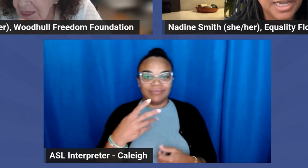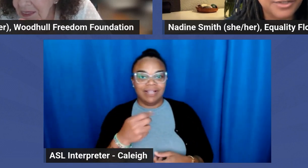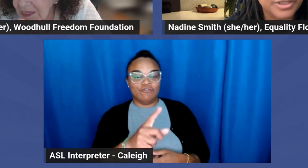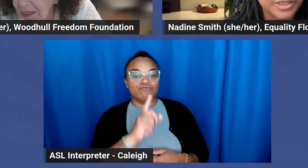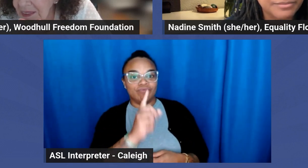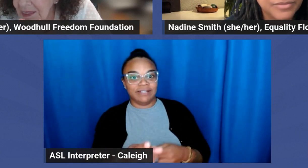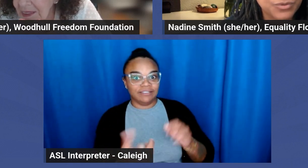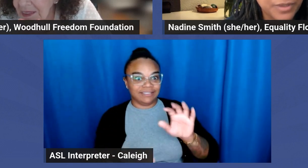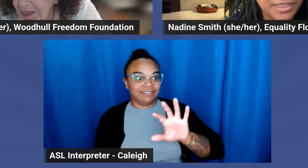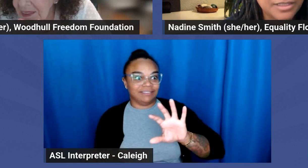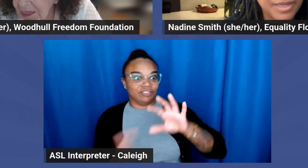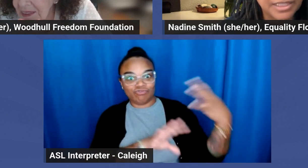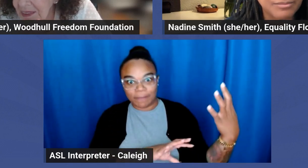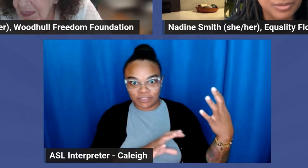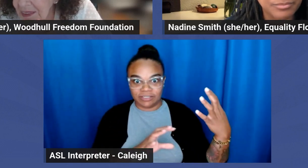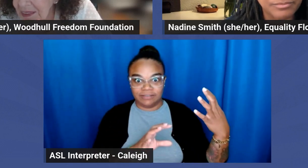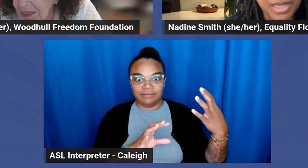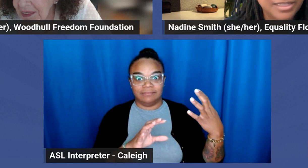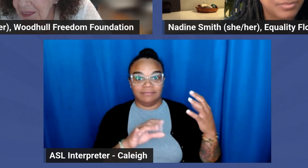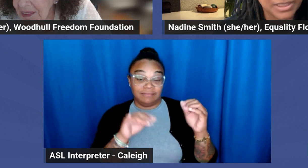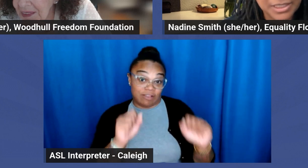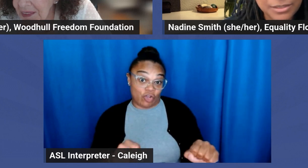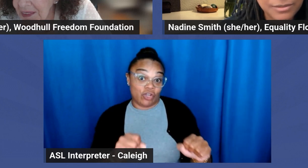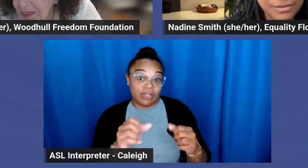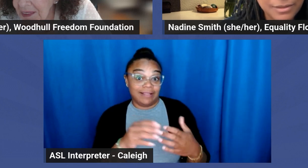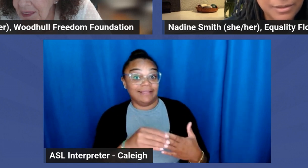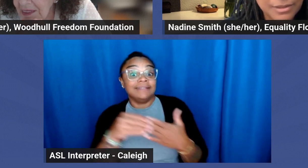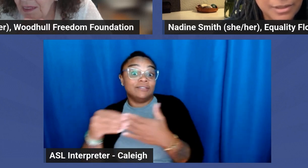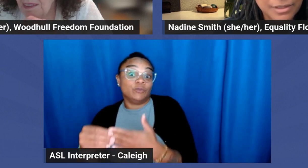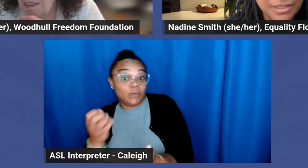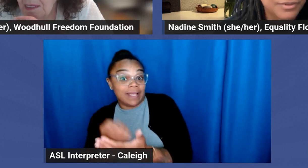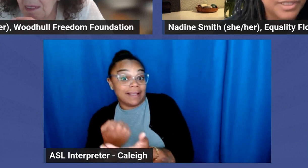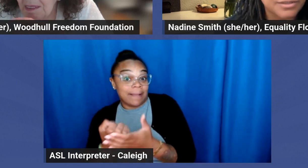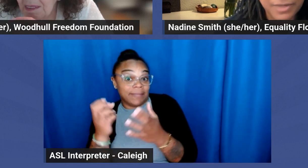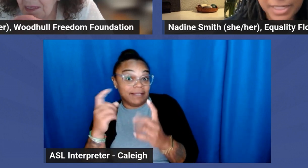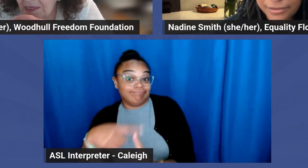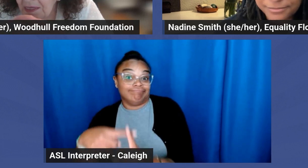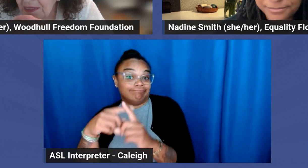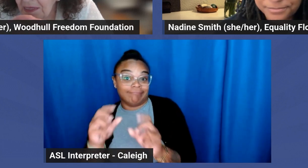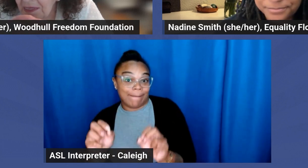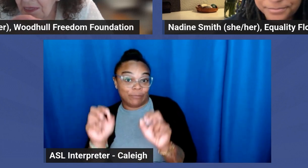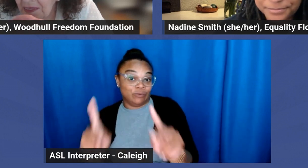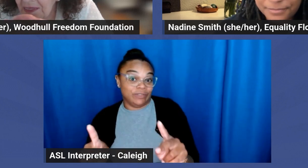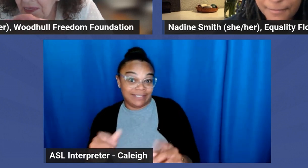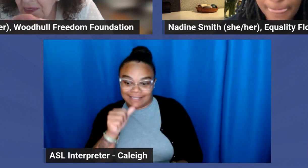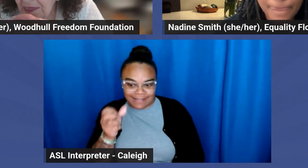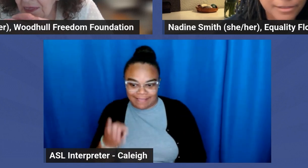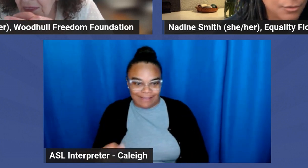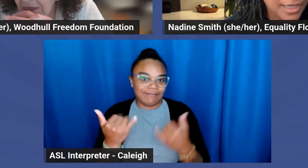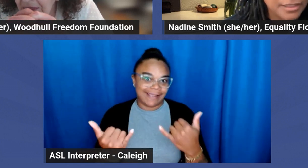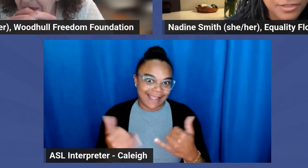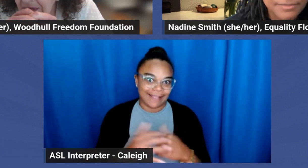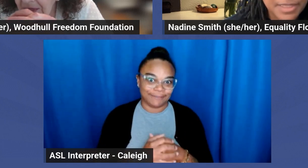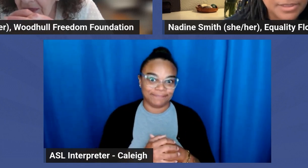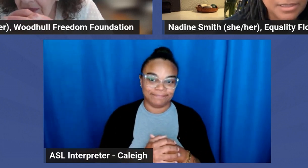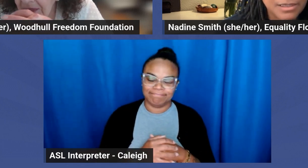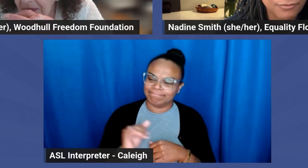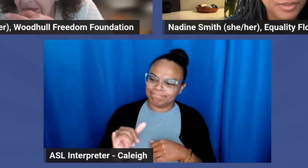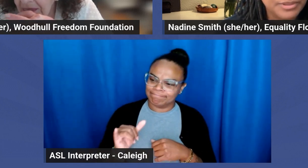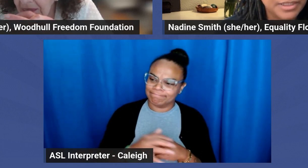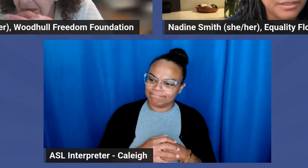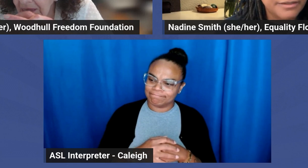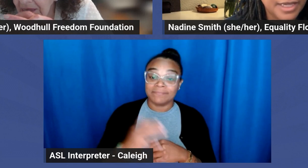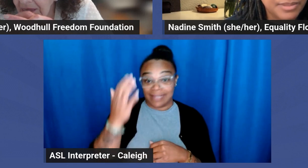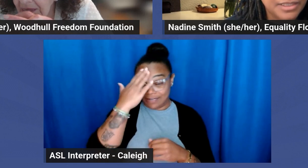disruption that can actually create some economic possibilities that don't exist right now. So I know sometimes it's